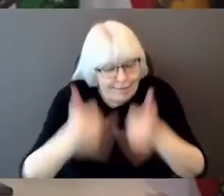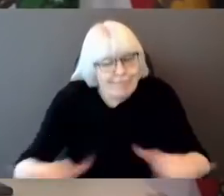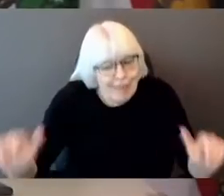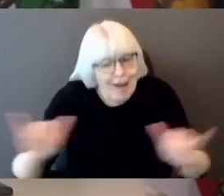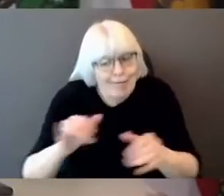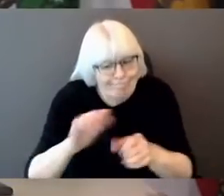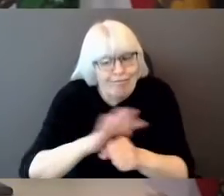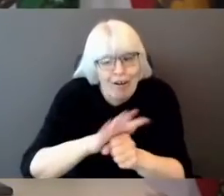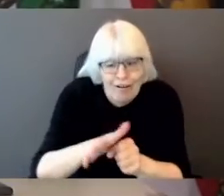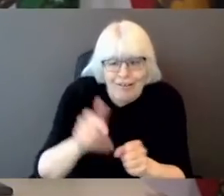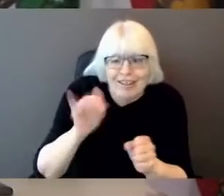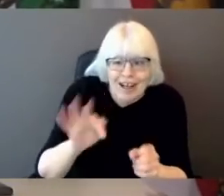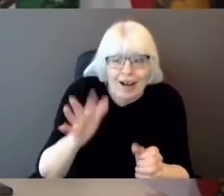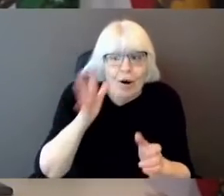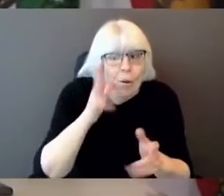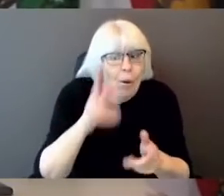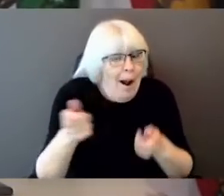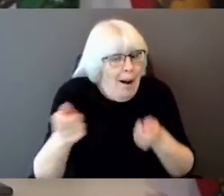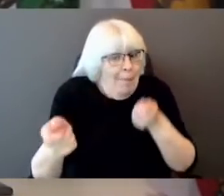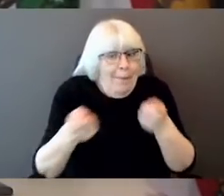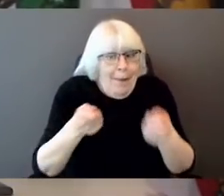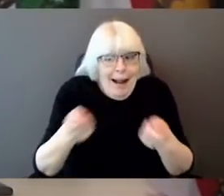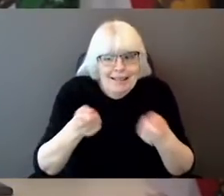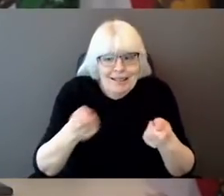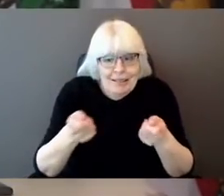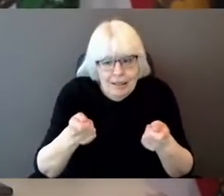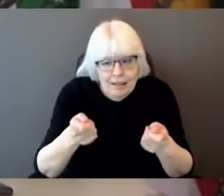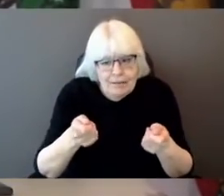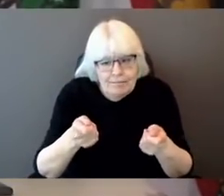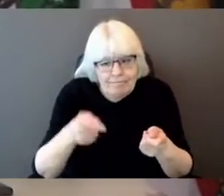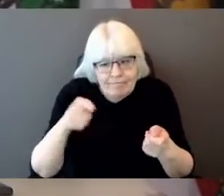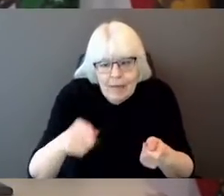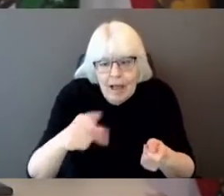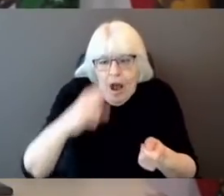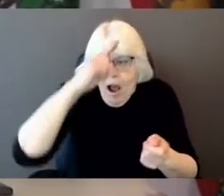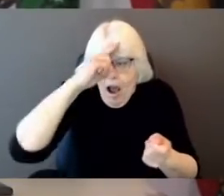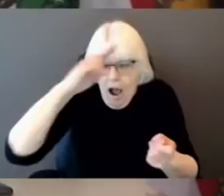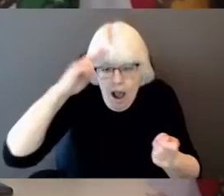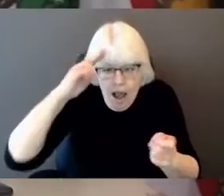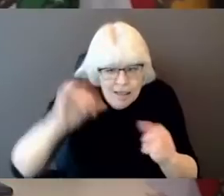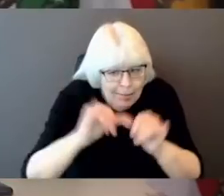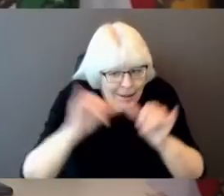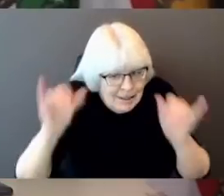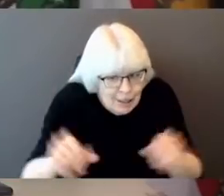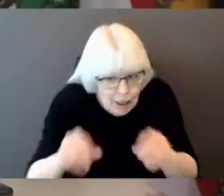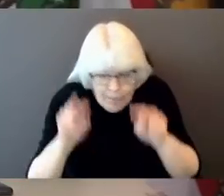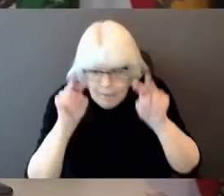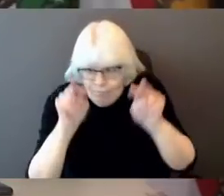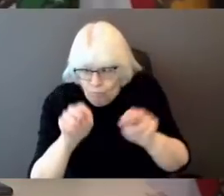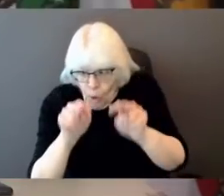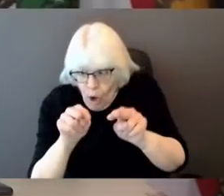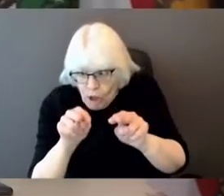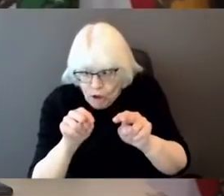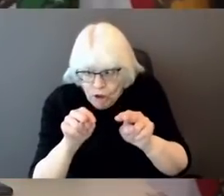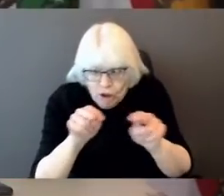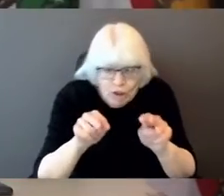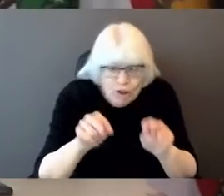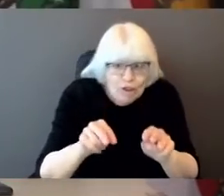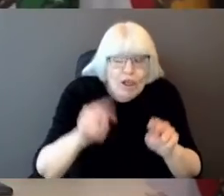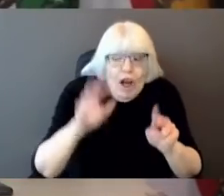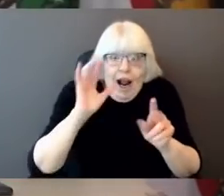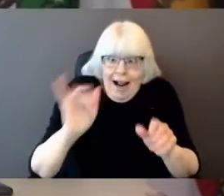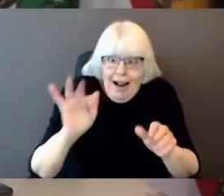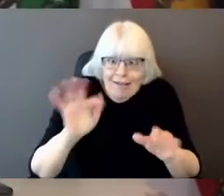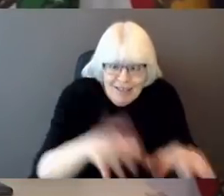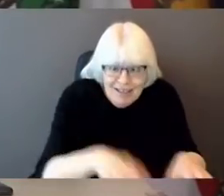all communicable viruses and infectious diseases, and if and when we need to act, we will. It means that the publicly